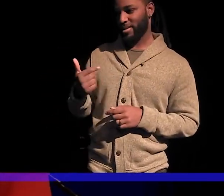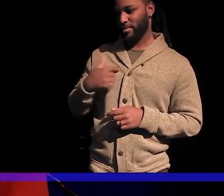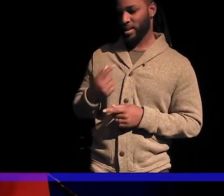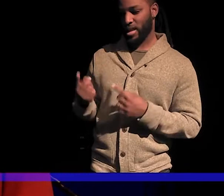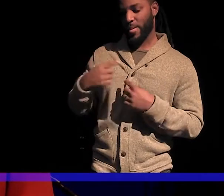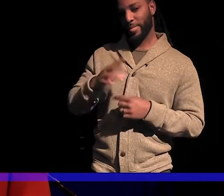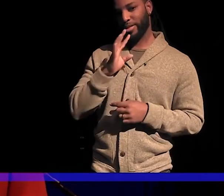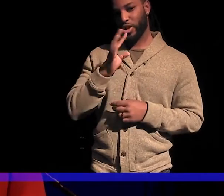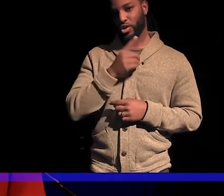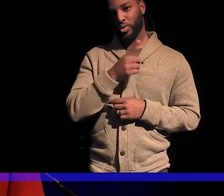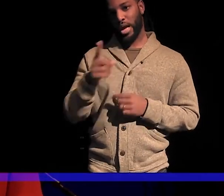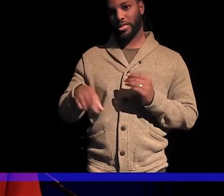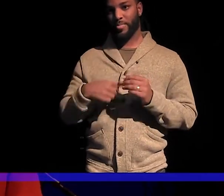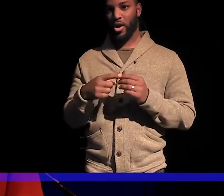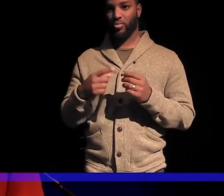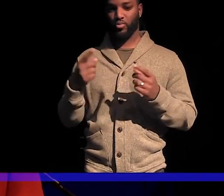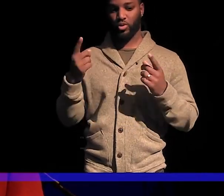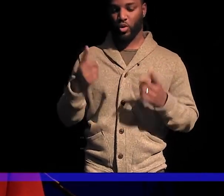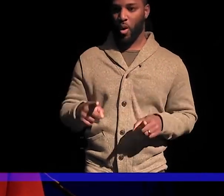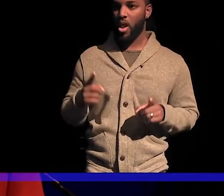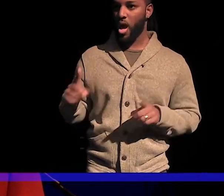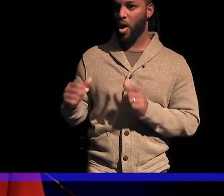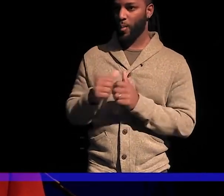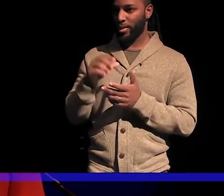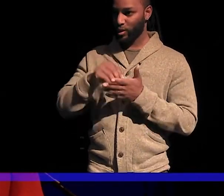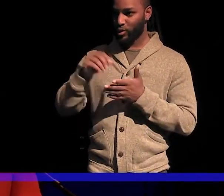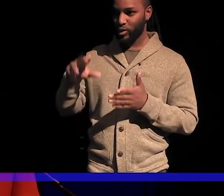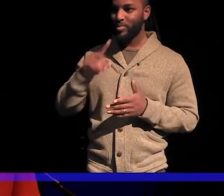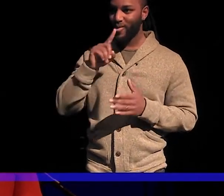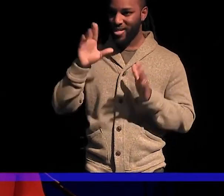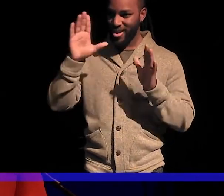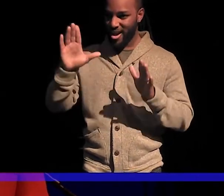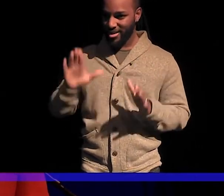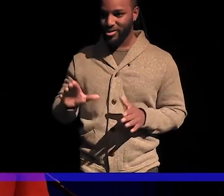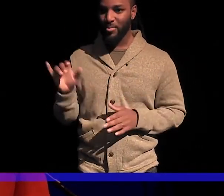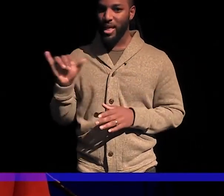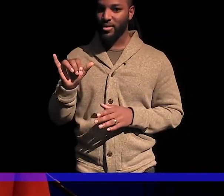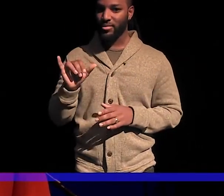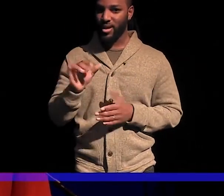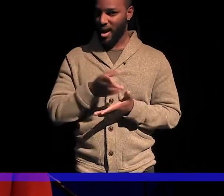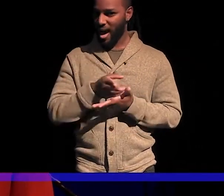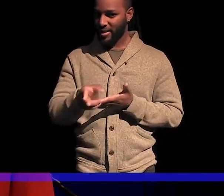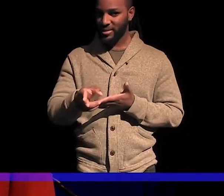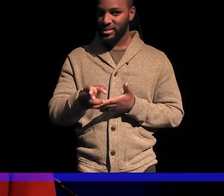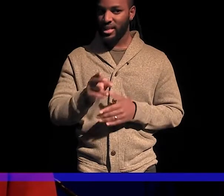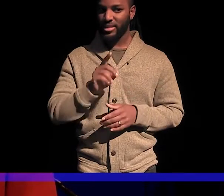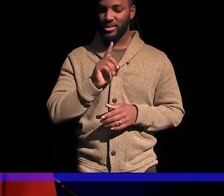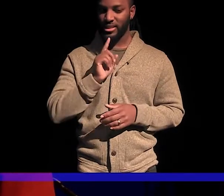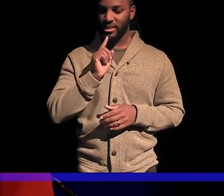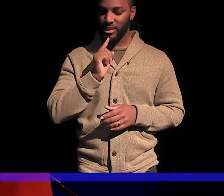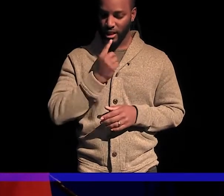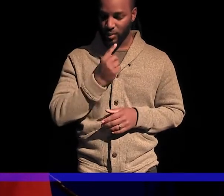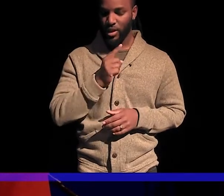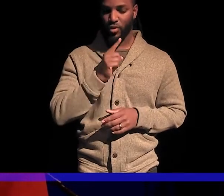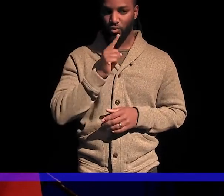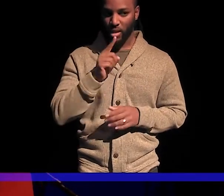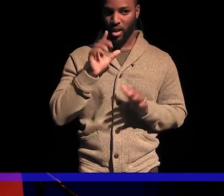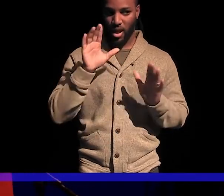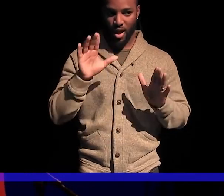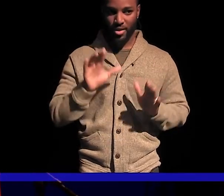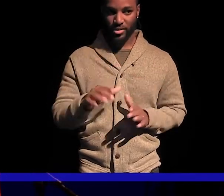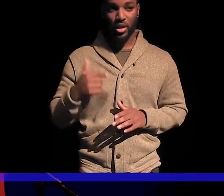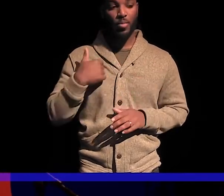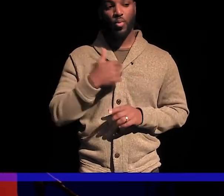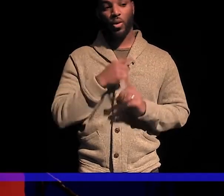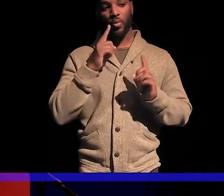and talk to you guys about what's going on with students, and it's been really awesome. Like, honestly, genuinely, really awesome. We were